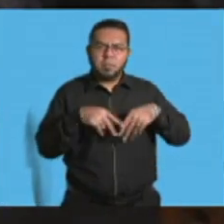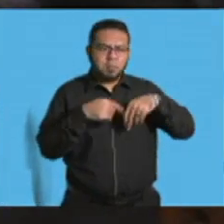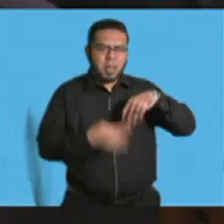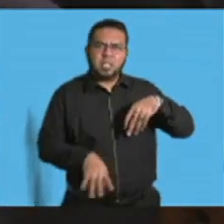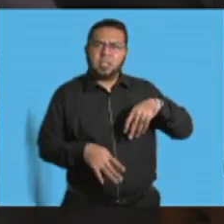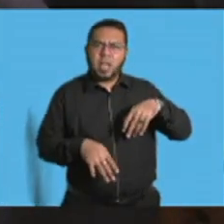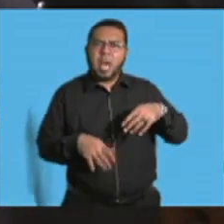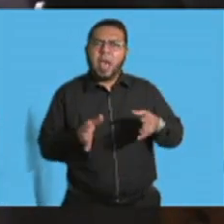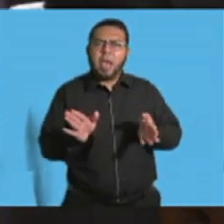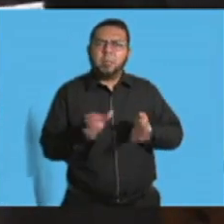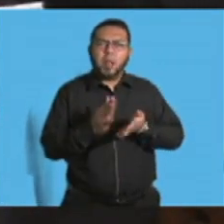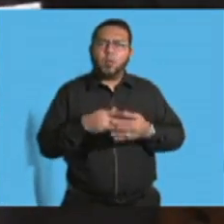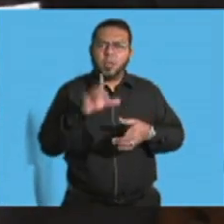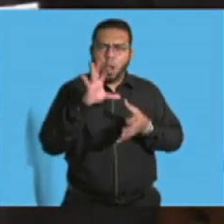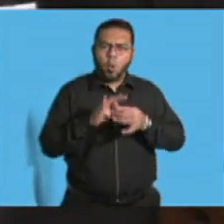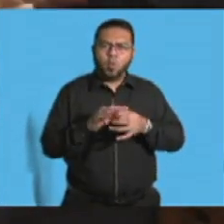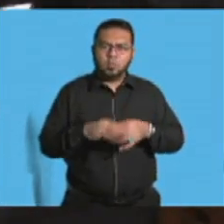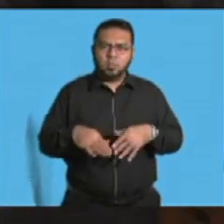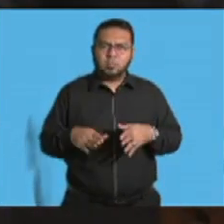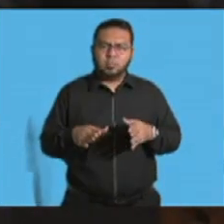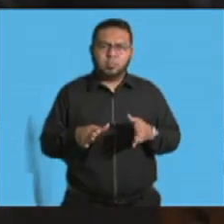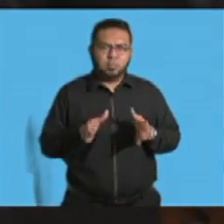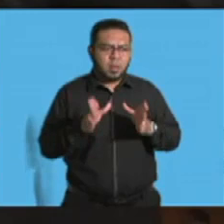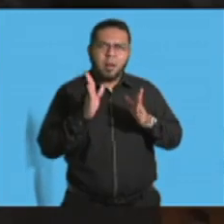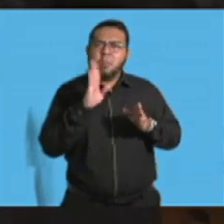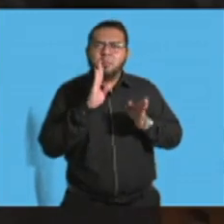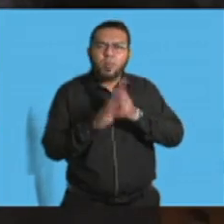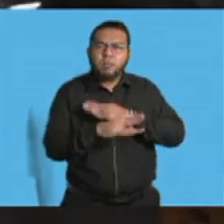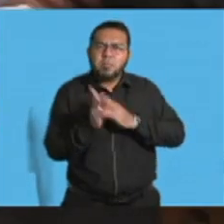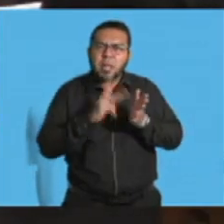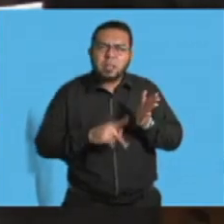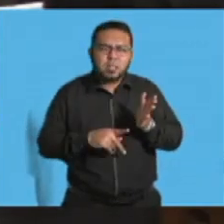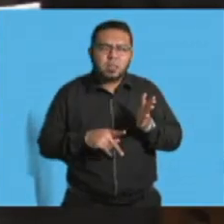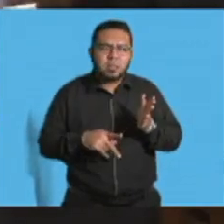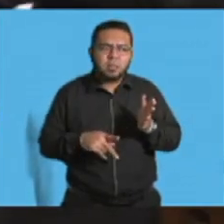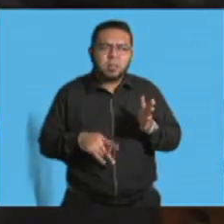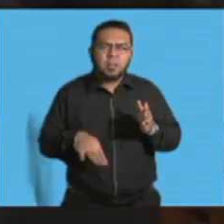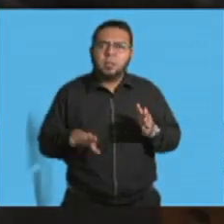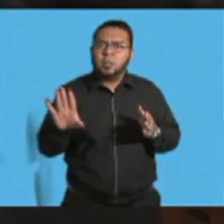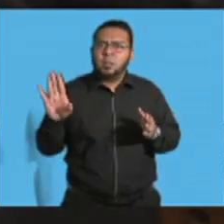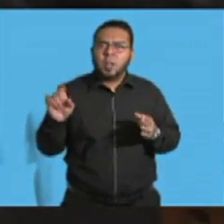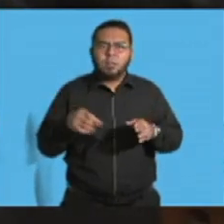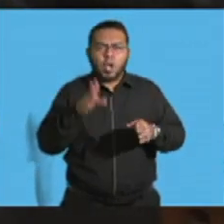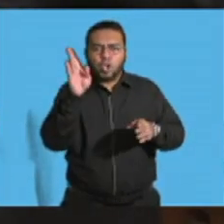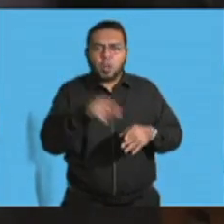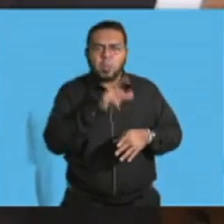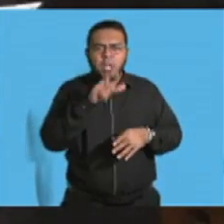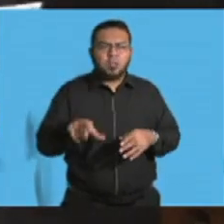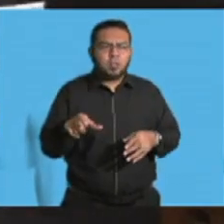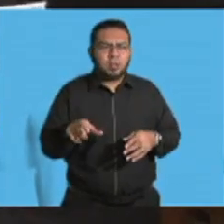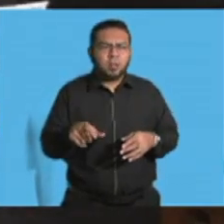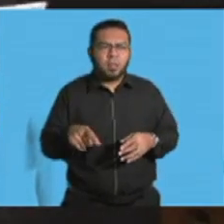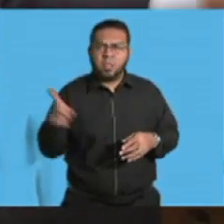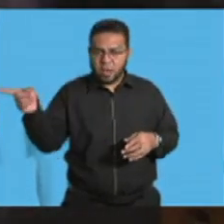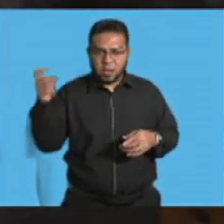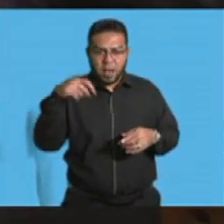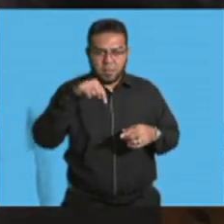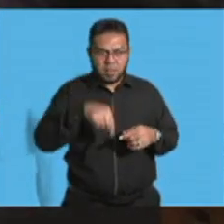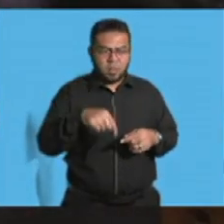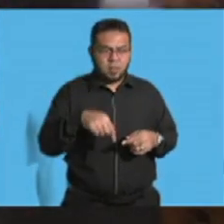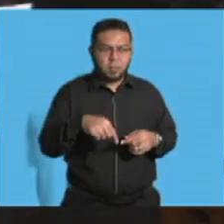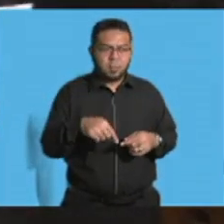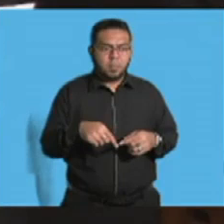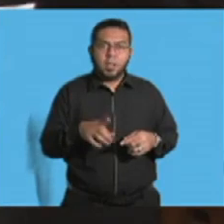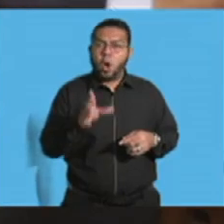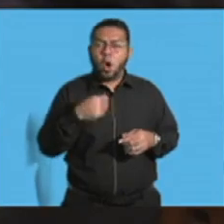I had to agree to the termination of another person who fondled some high school girl. They come here